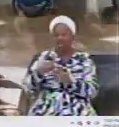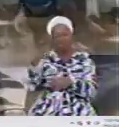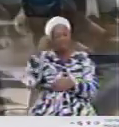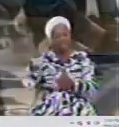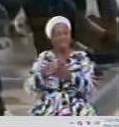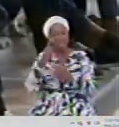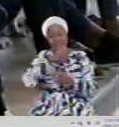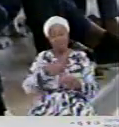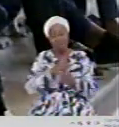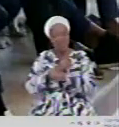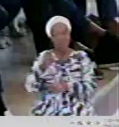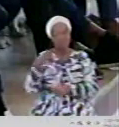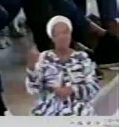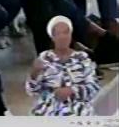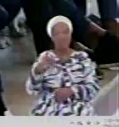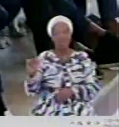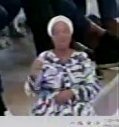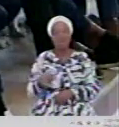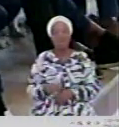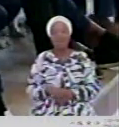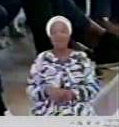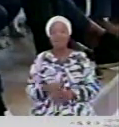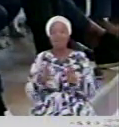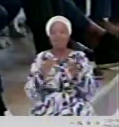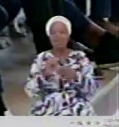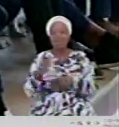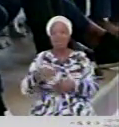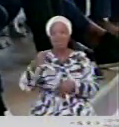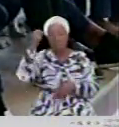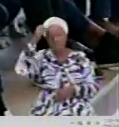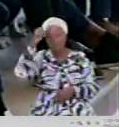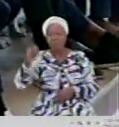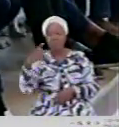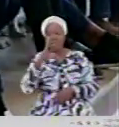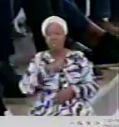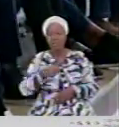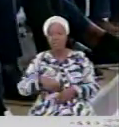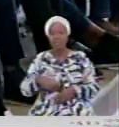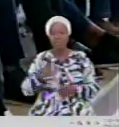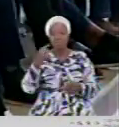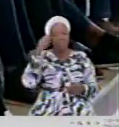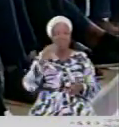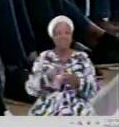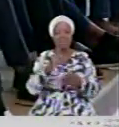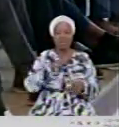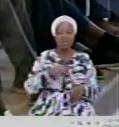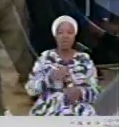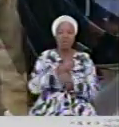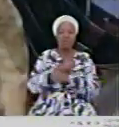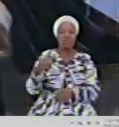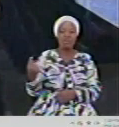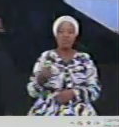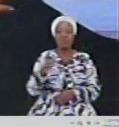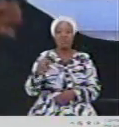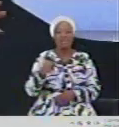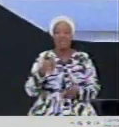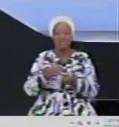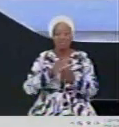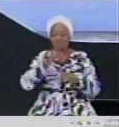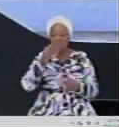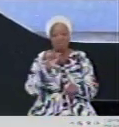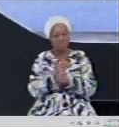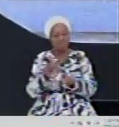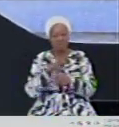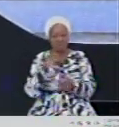are disobeyed, denying God, publicize them, he loves you forever. It doesn't work that way. The Lord